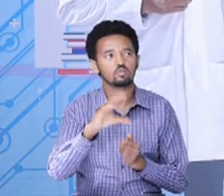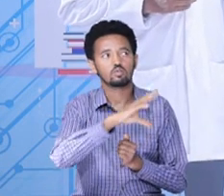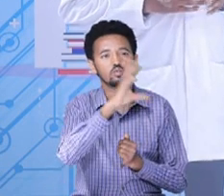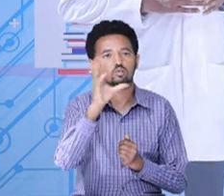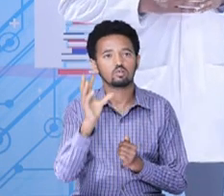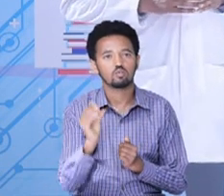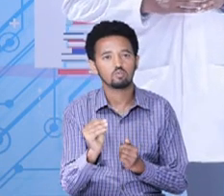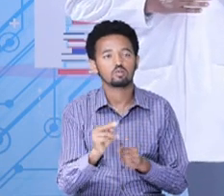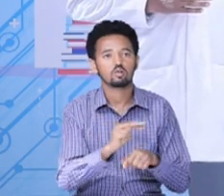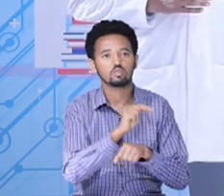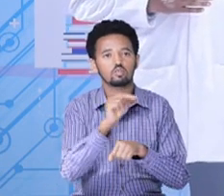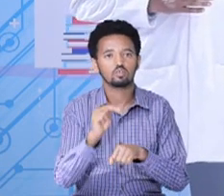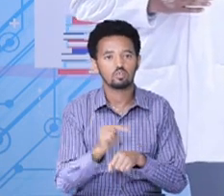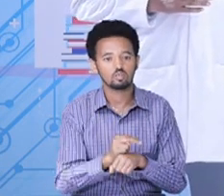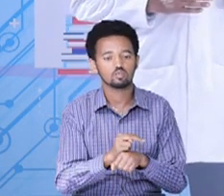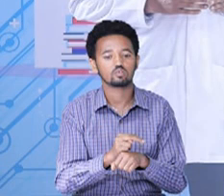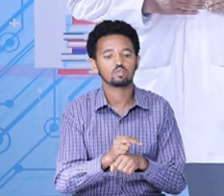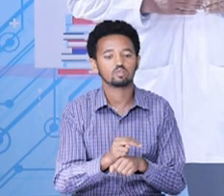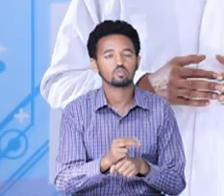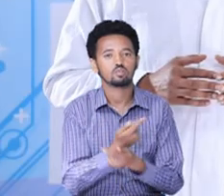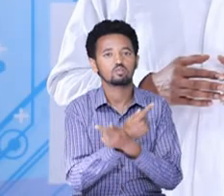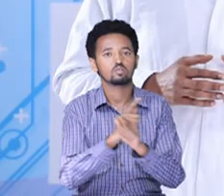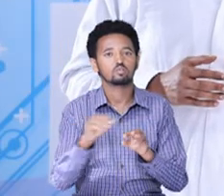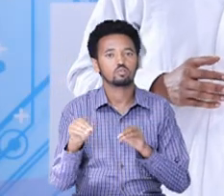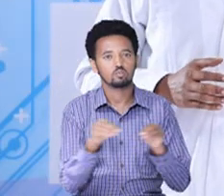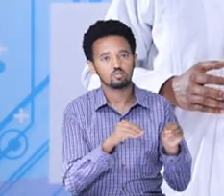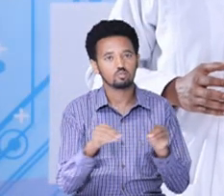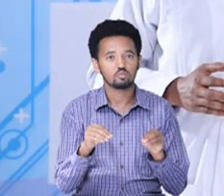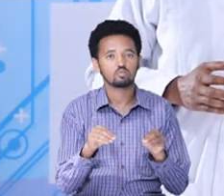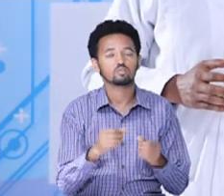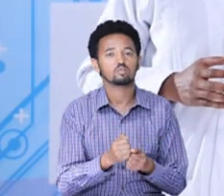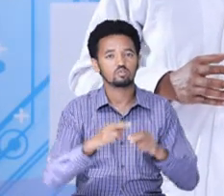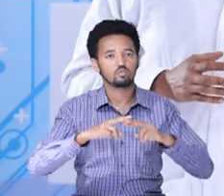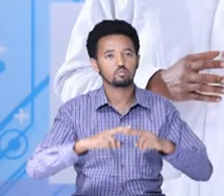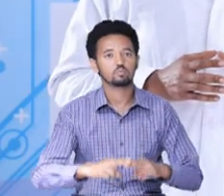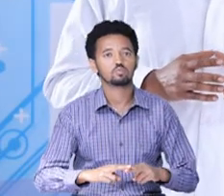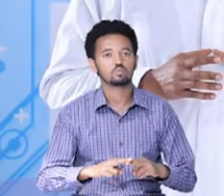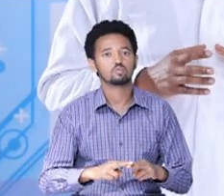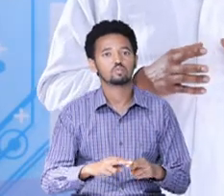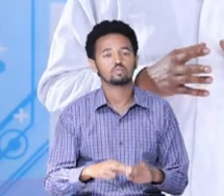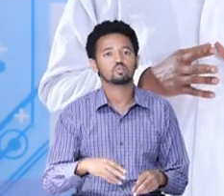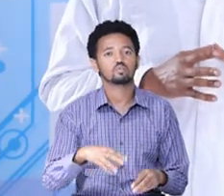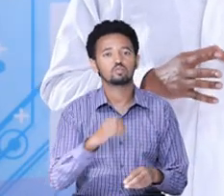African National Liberation Movement and its independence since